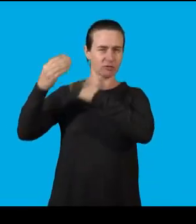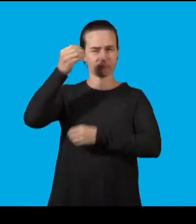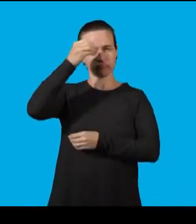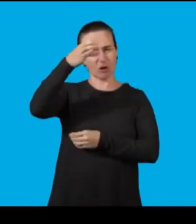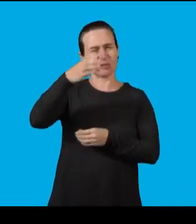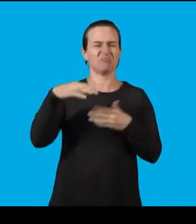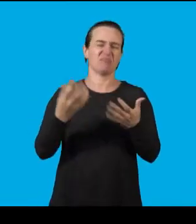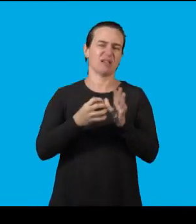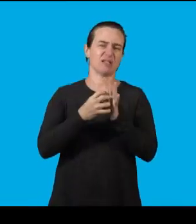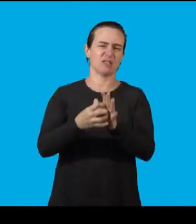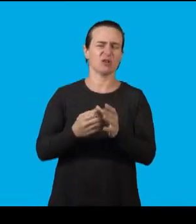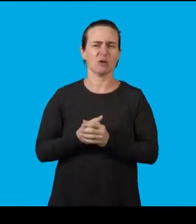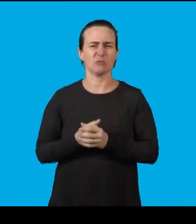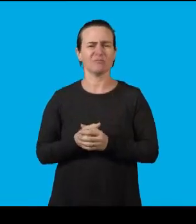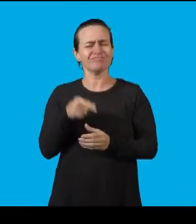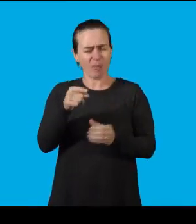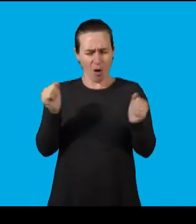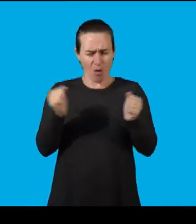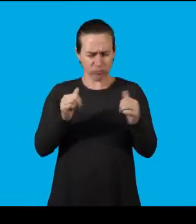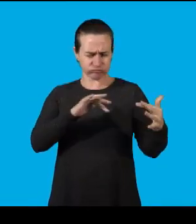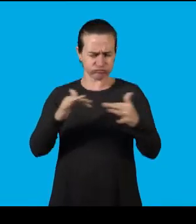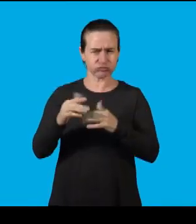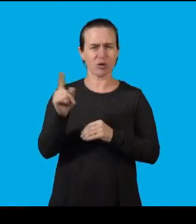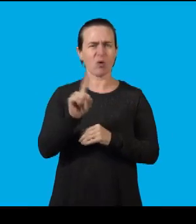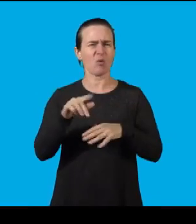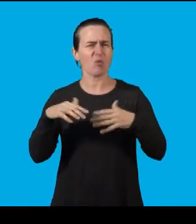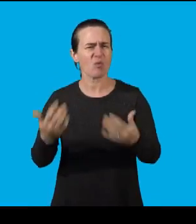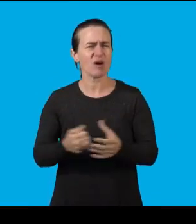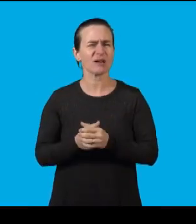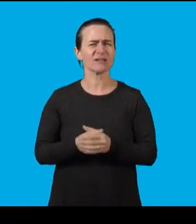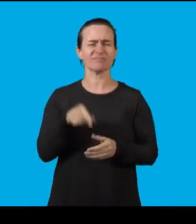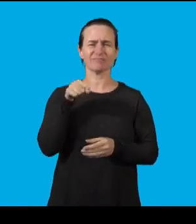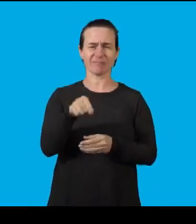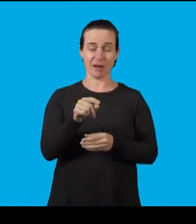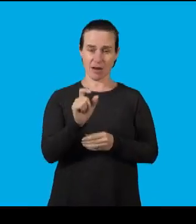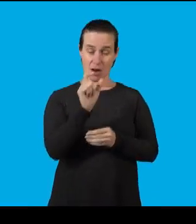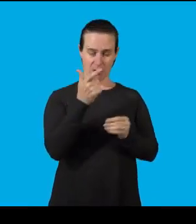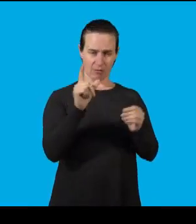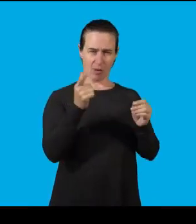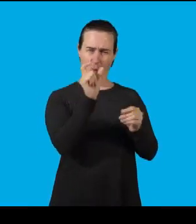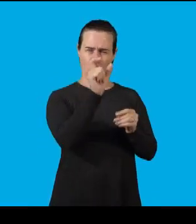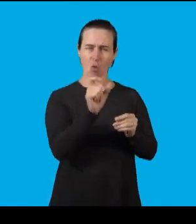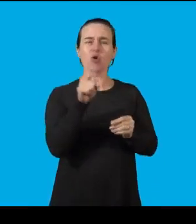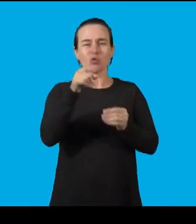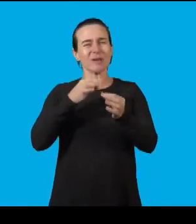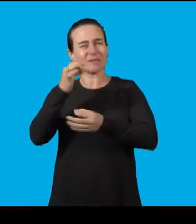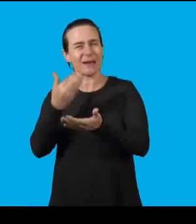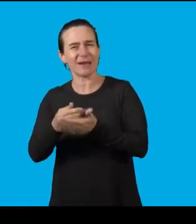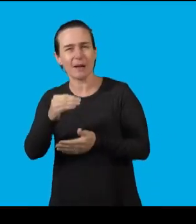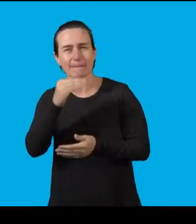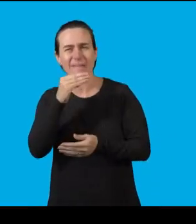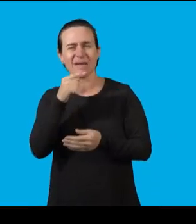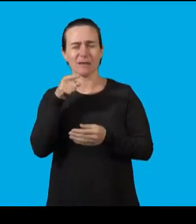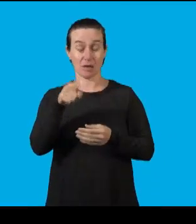concepts like what was the Cold War, what is brinkmanship, defining words in your own terms,